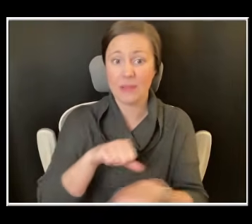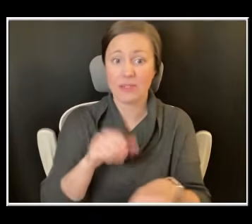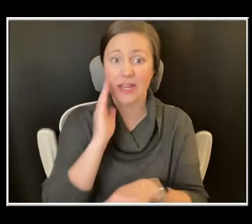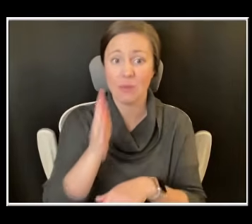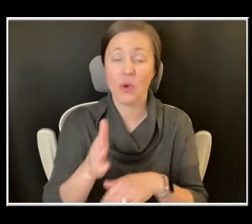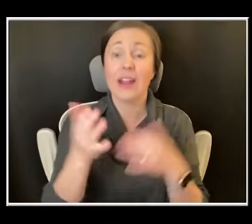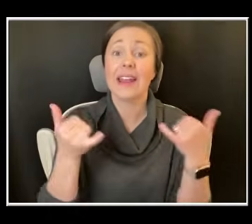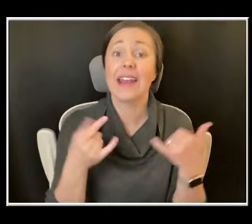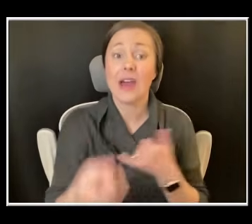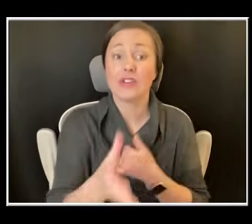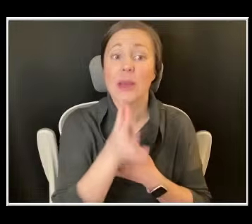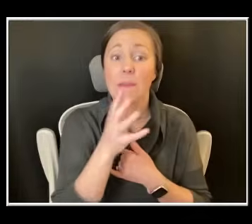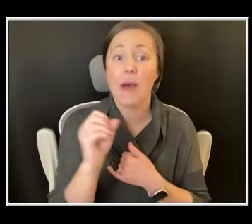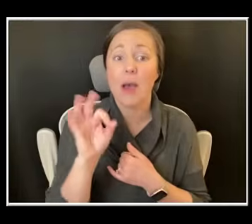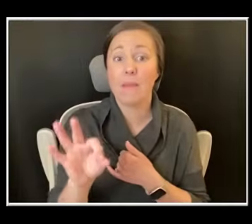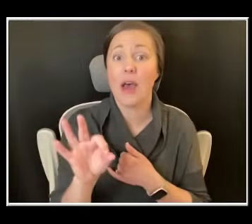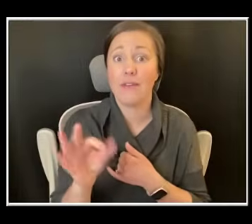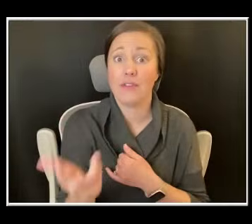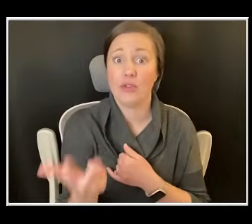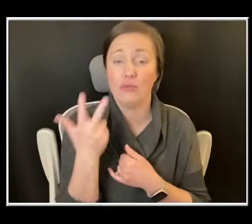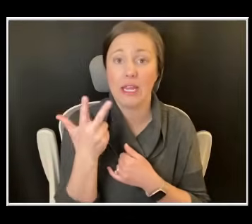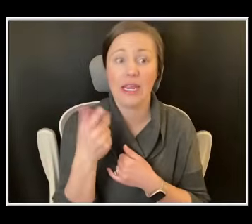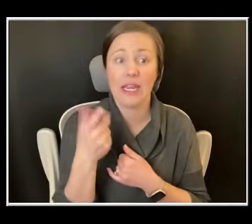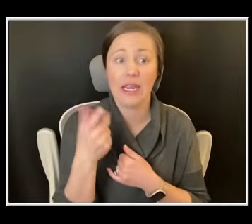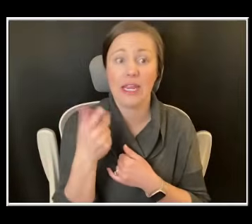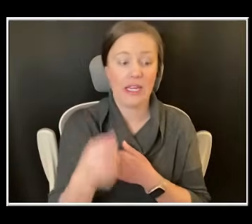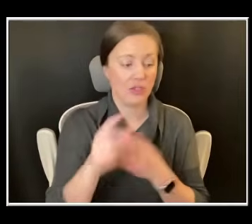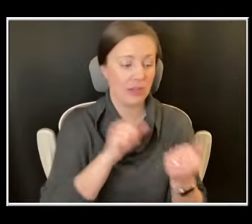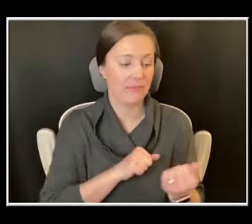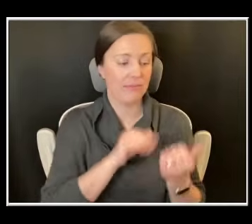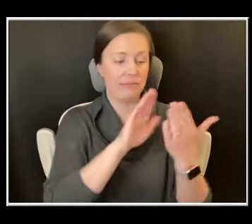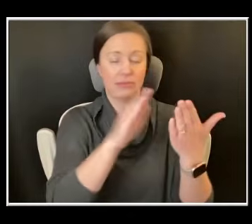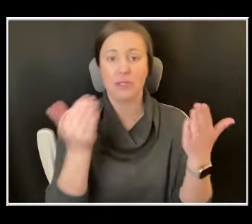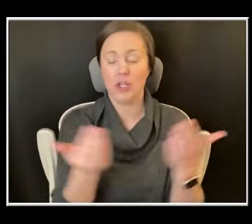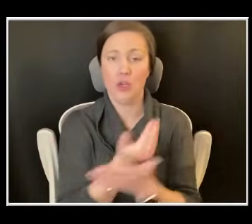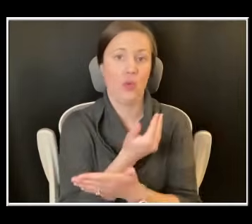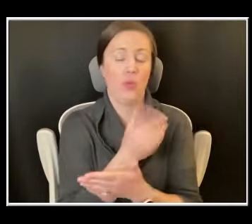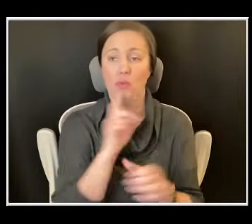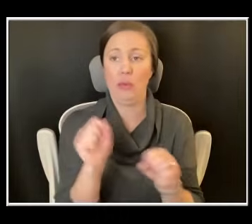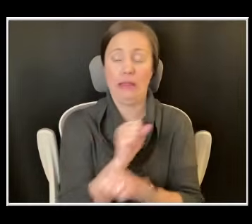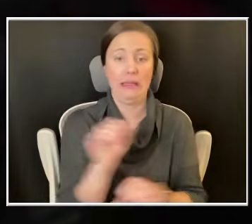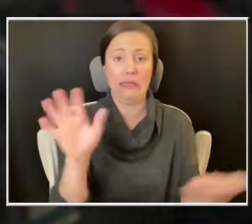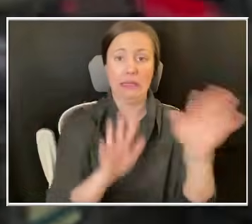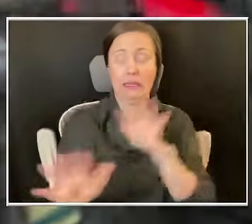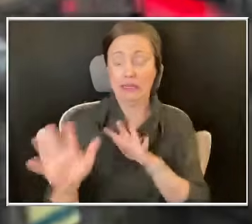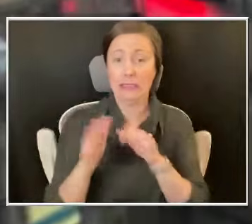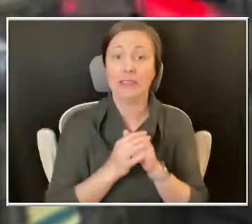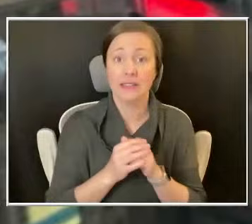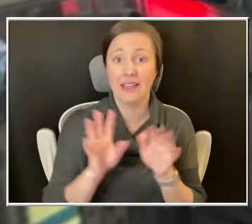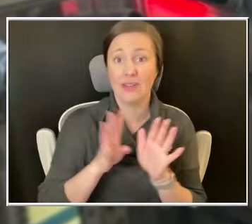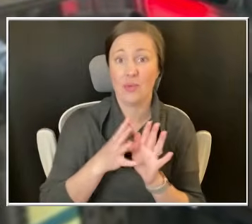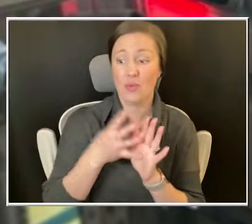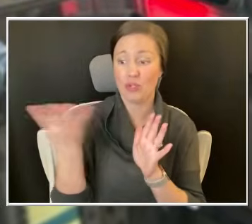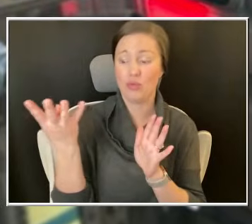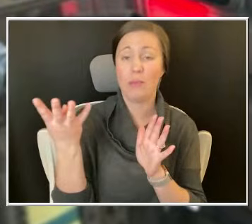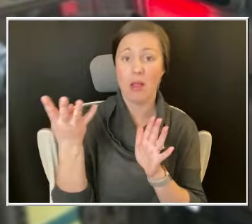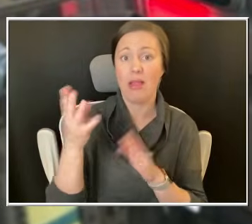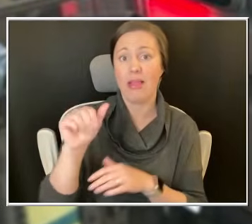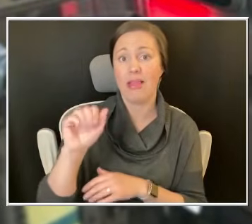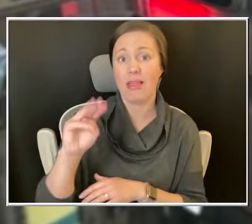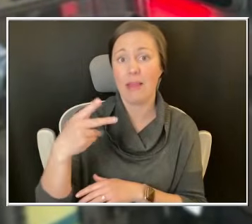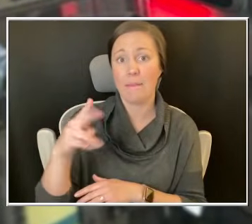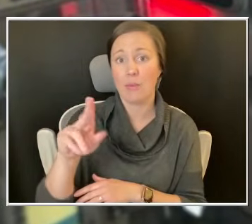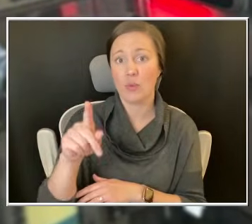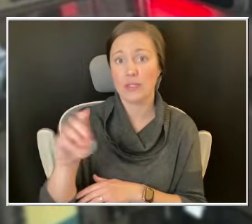of 3 was facing a new reality as a quadruple amputee. But for those who know